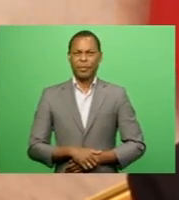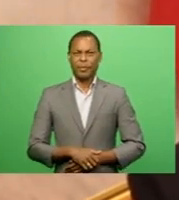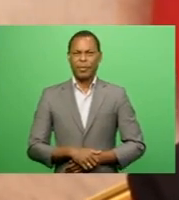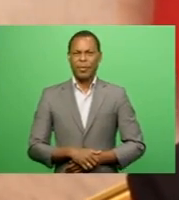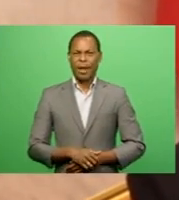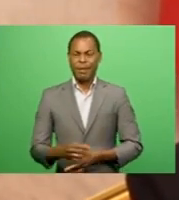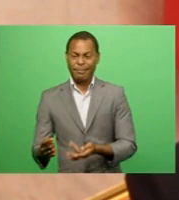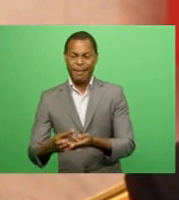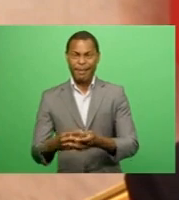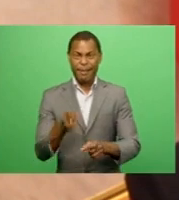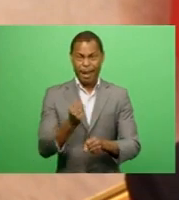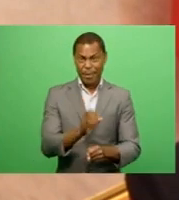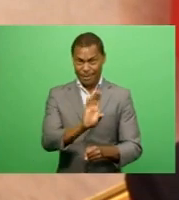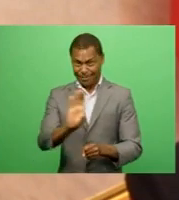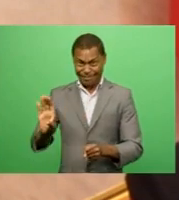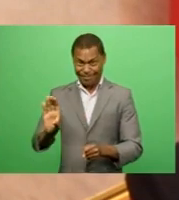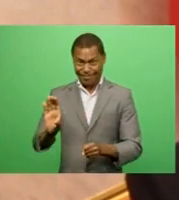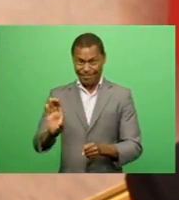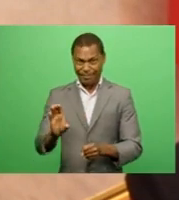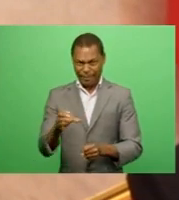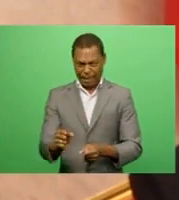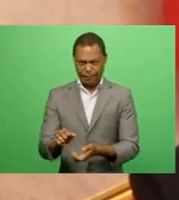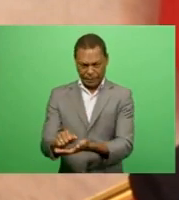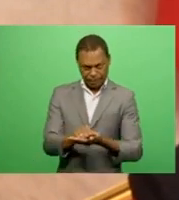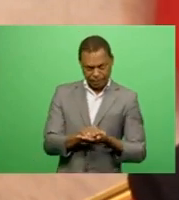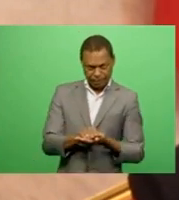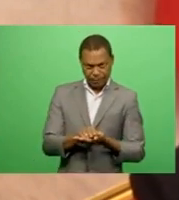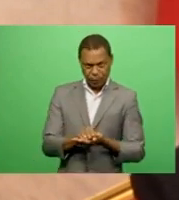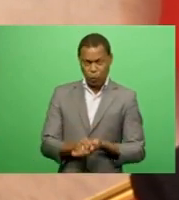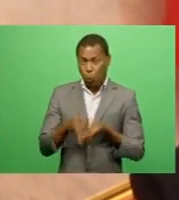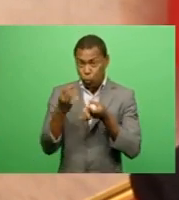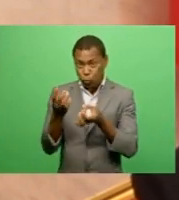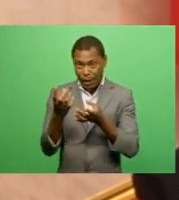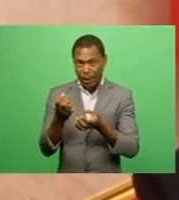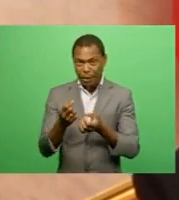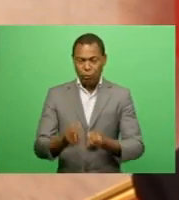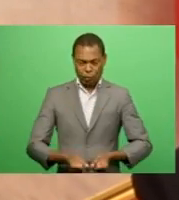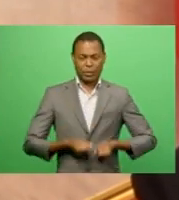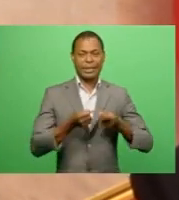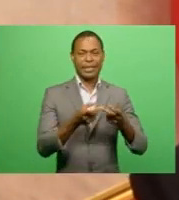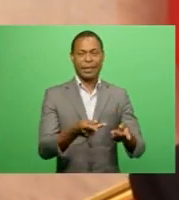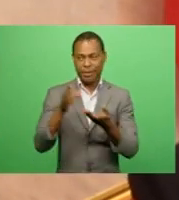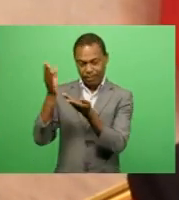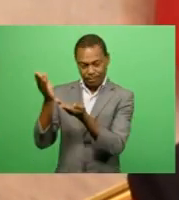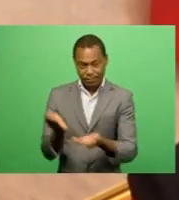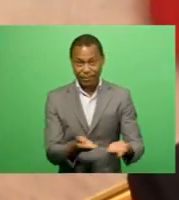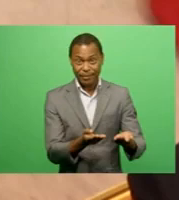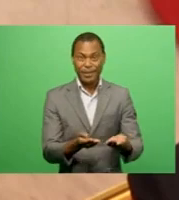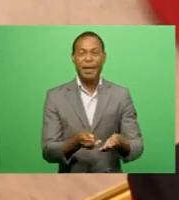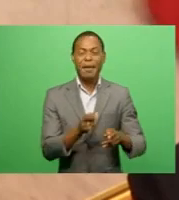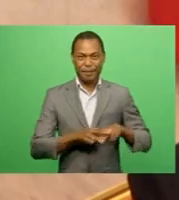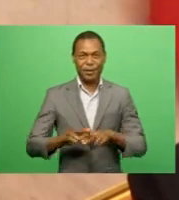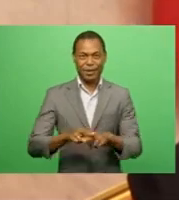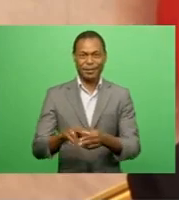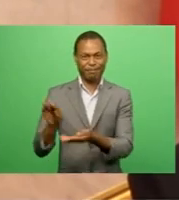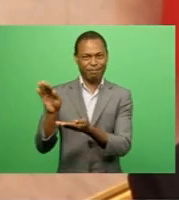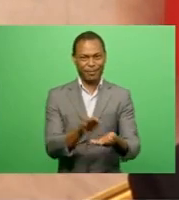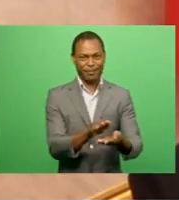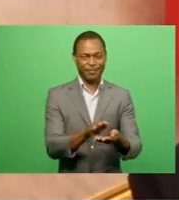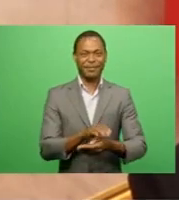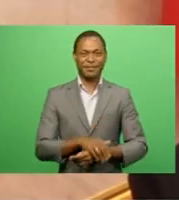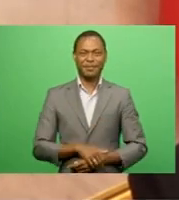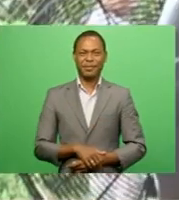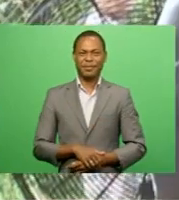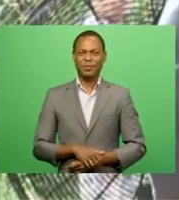companies' warehouse, and they are ready to be delivered to Fiji to help the